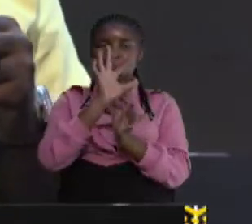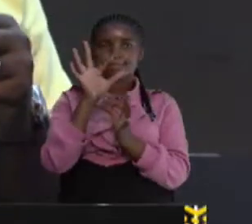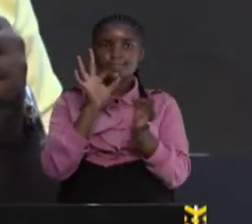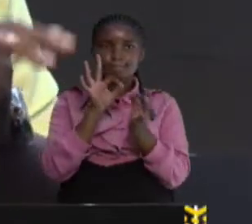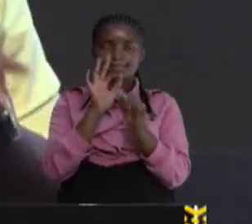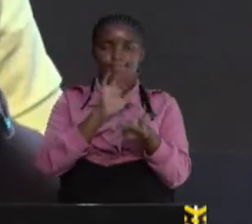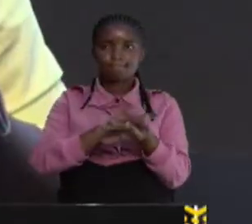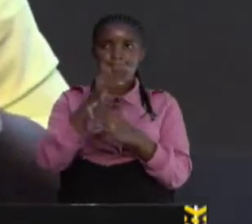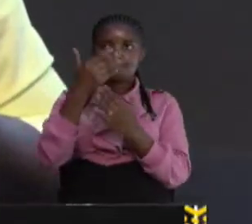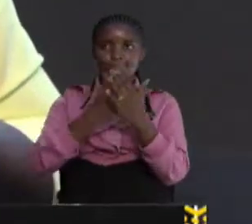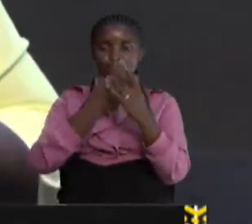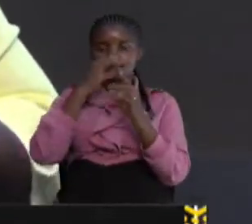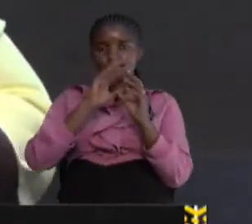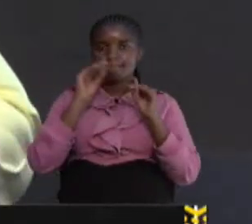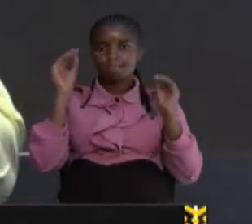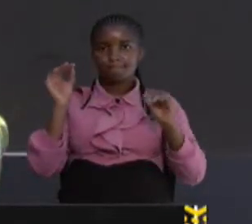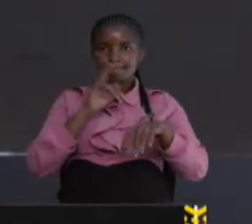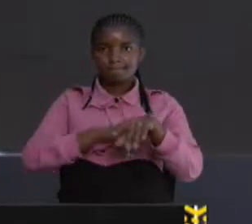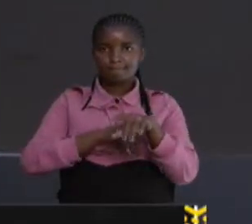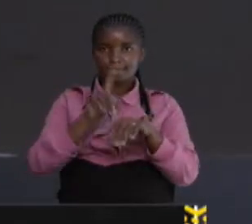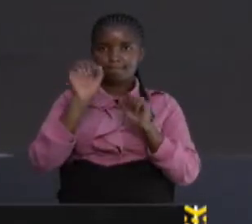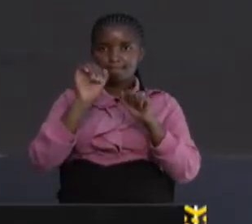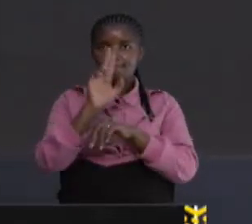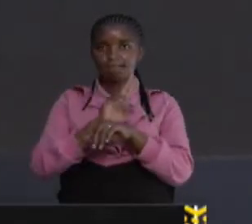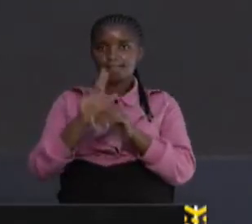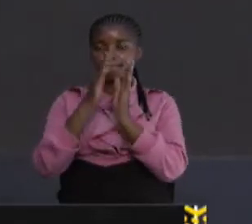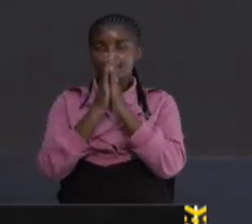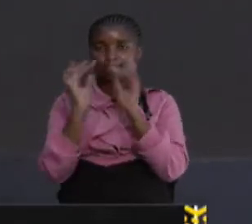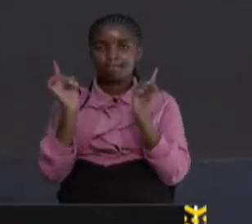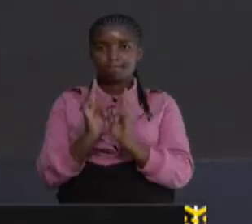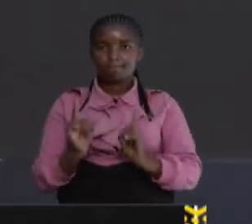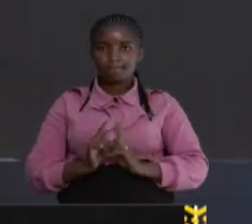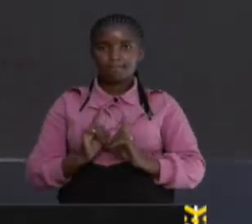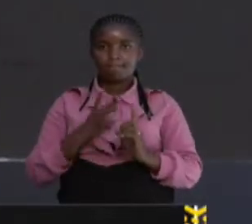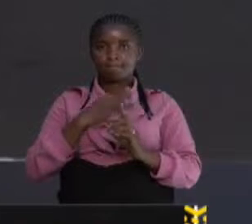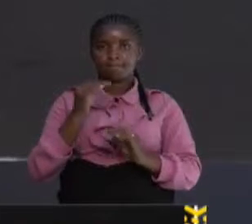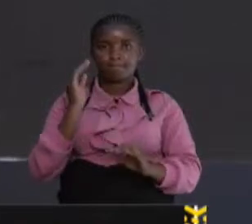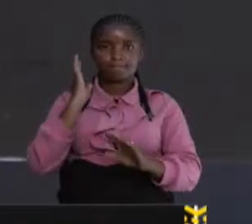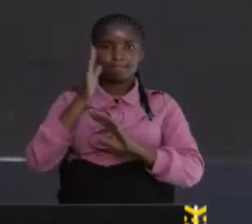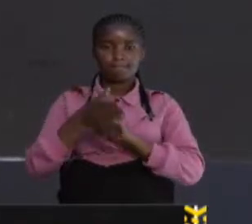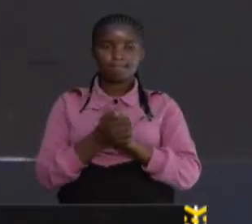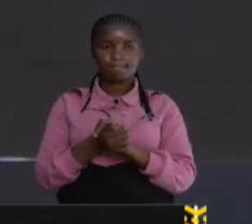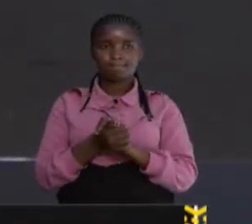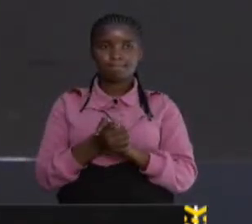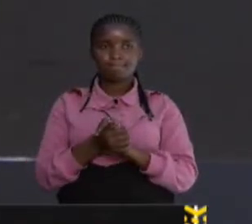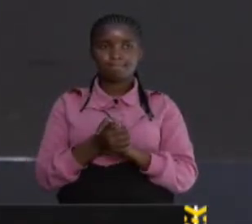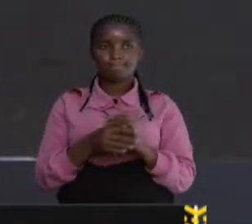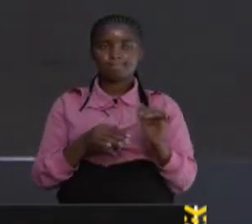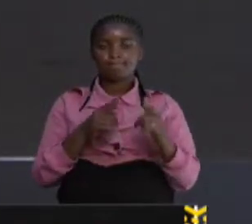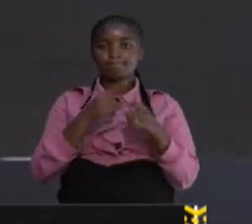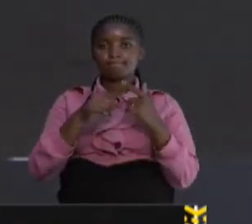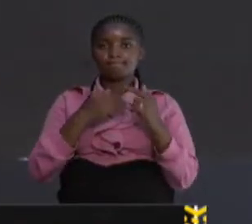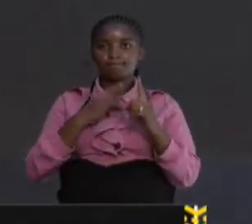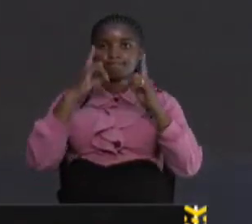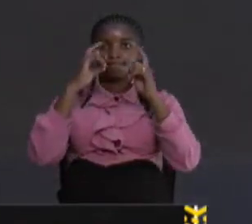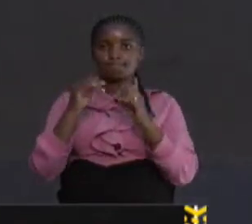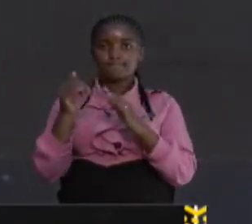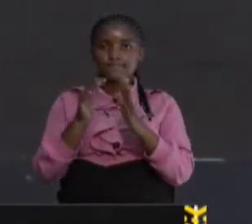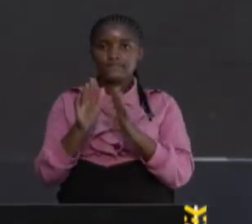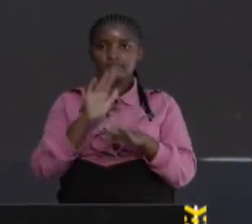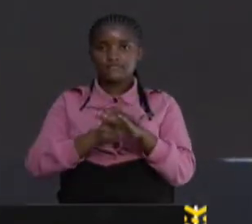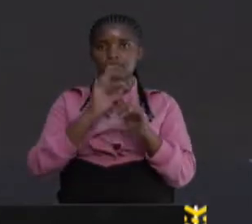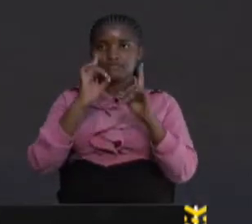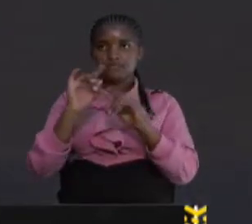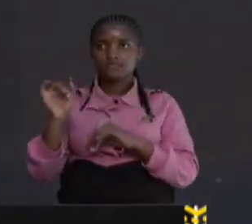to be on your page for too long. You can use stories, which is short and instant. There's photo mode now on TikTok, so you can